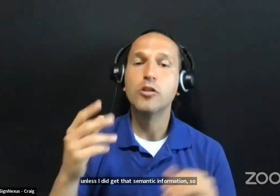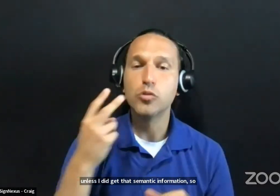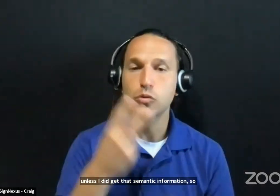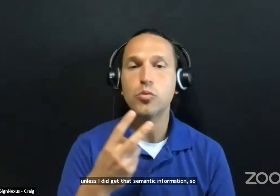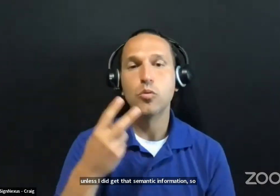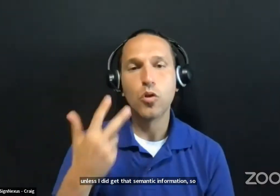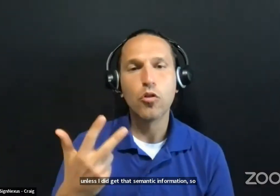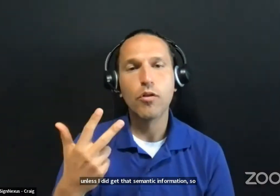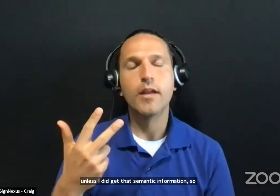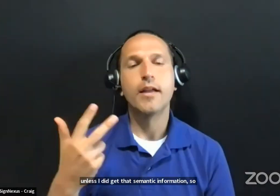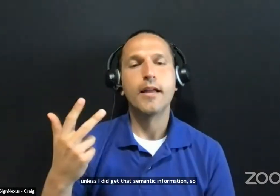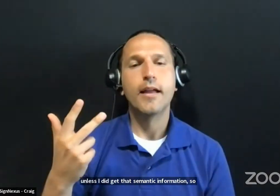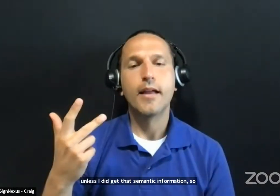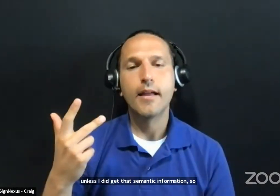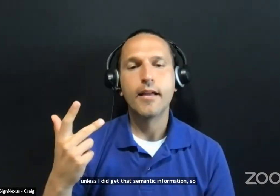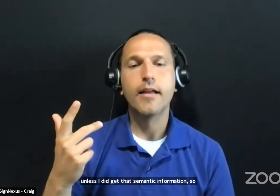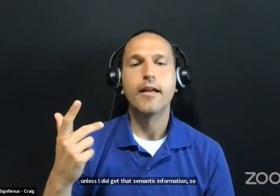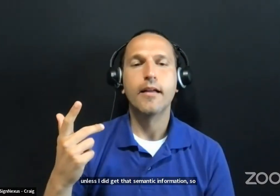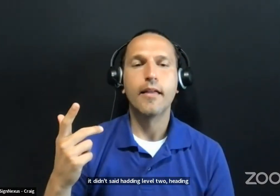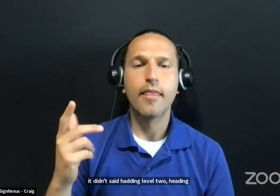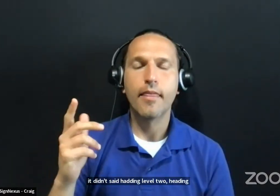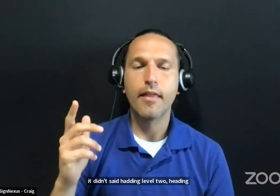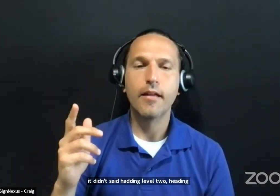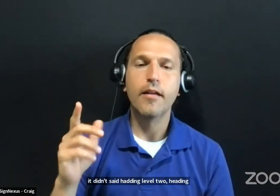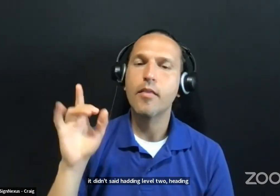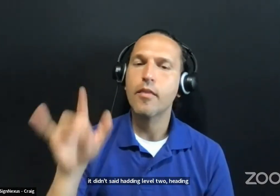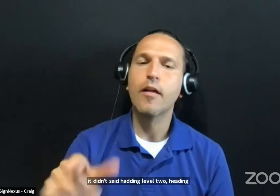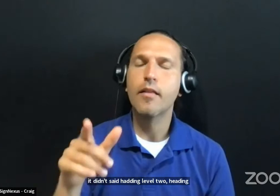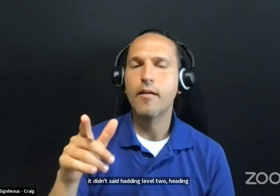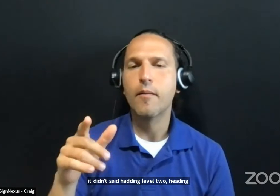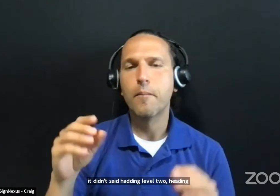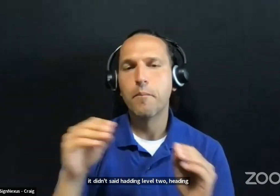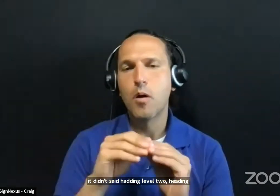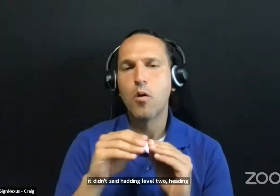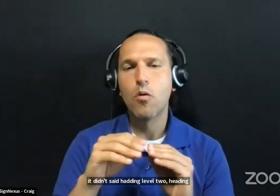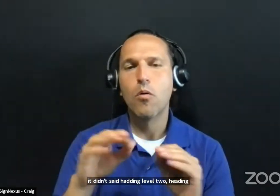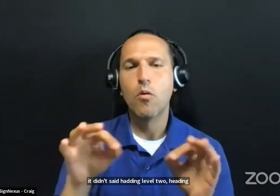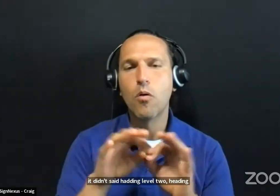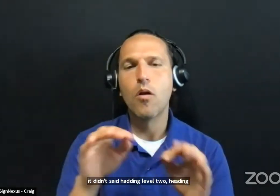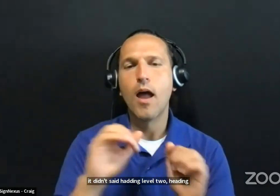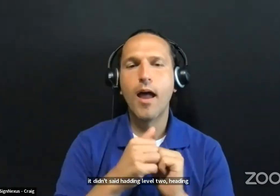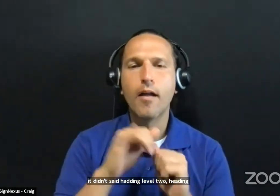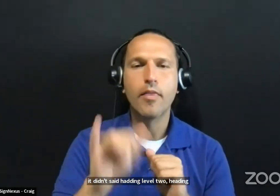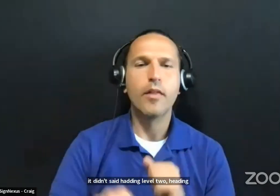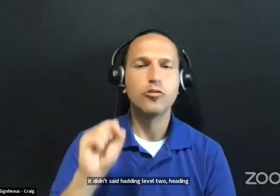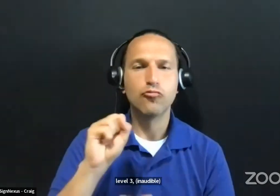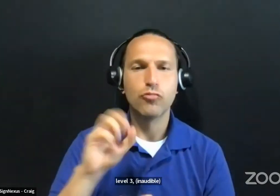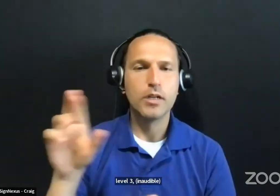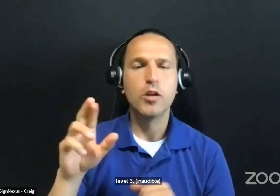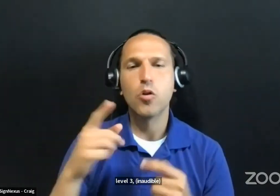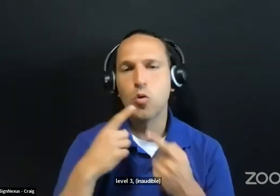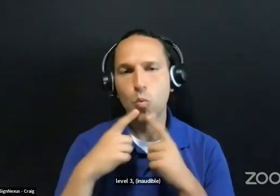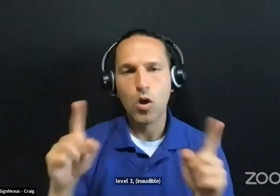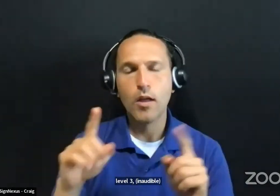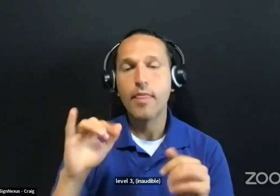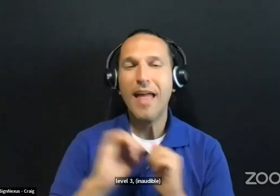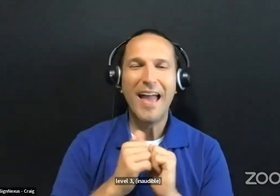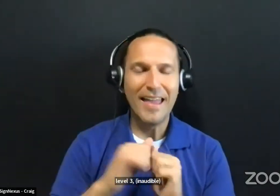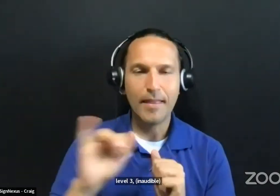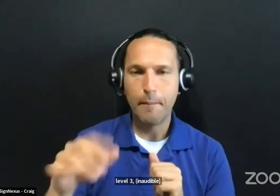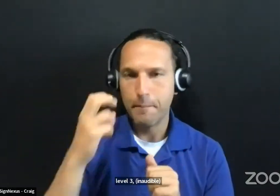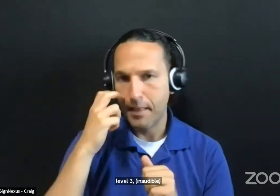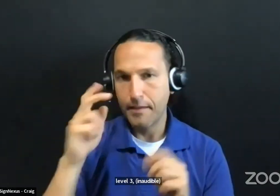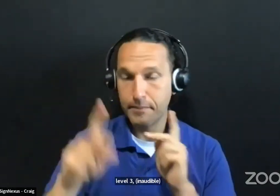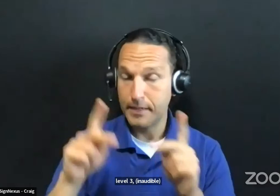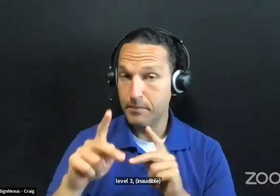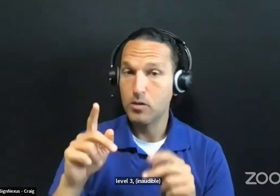never learn that about the way that this. Yeah, this is just a product is set up. fundamental way of how screen readers work. And that's how, blind people are already